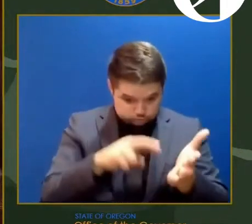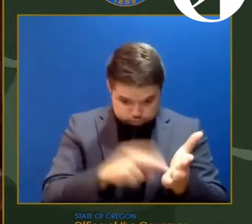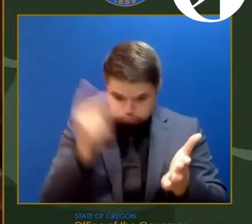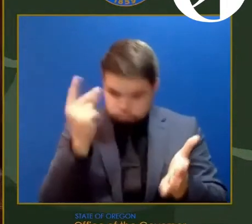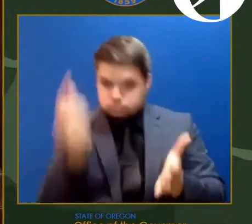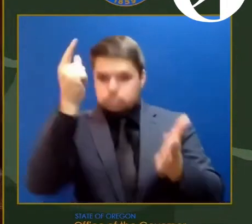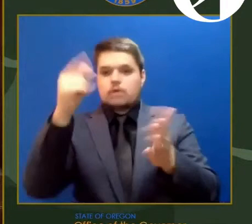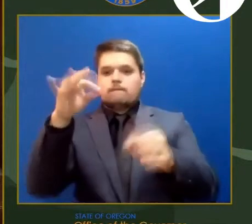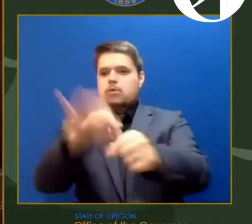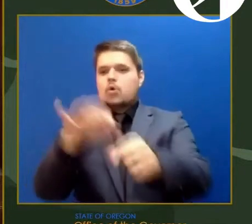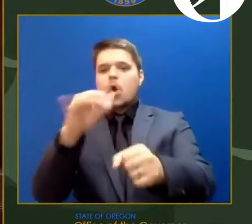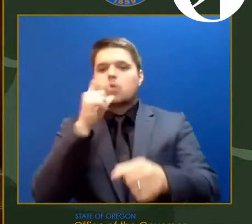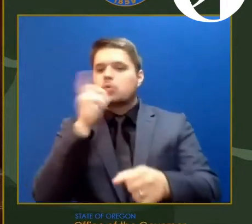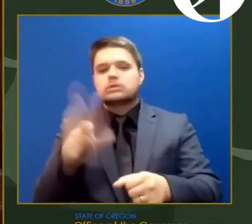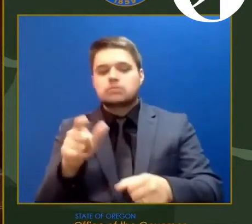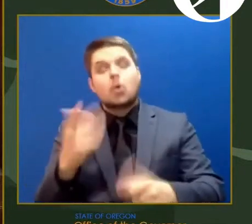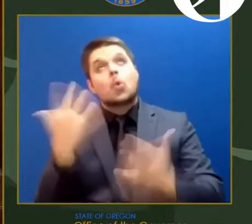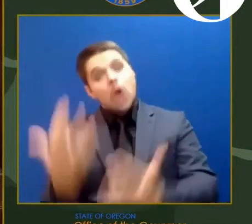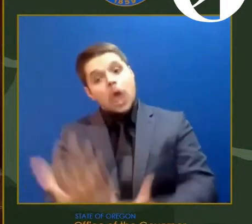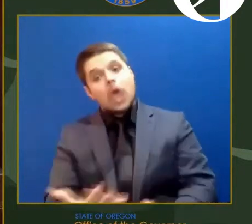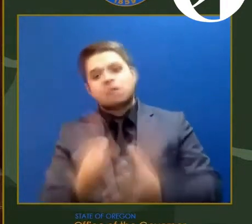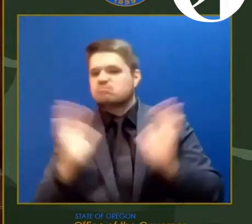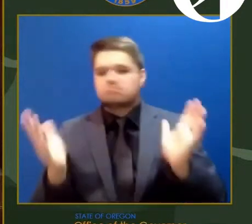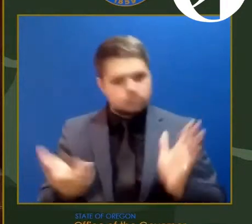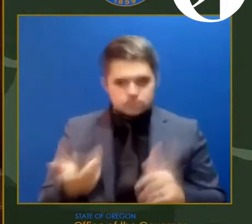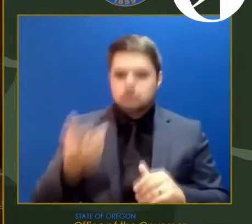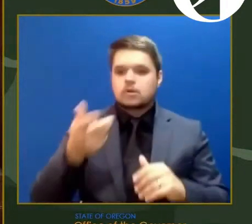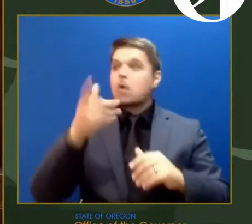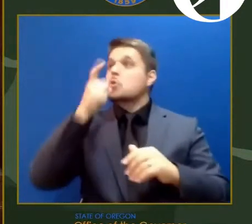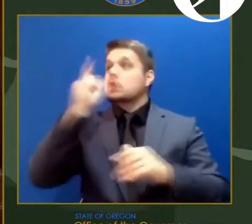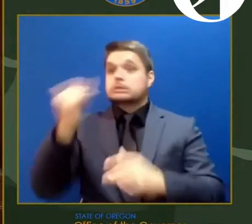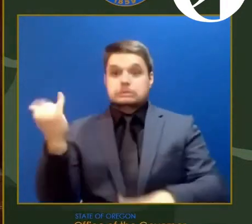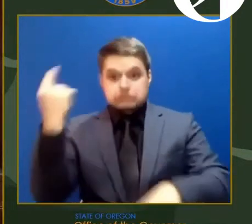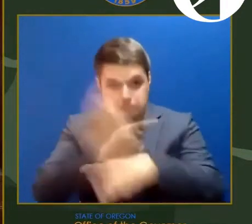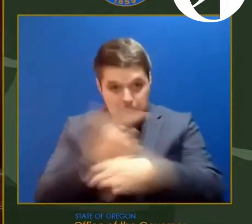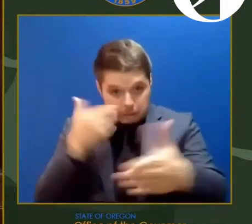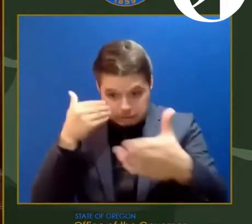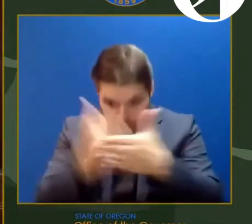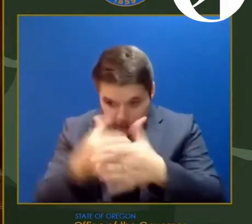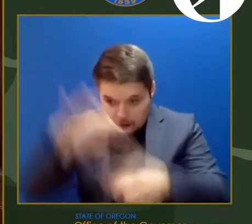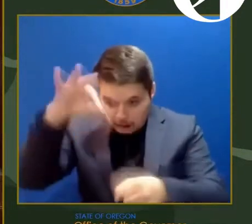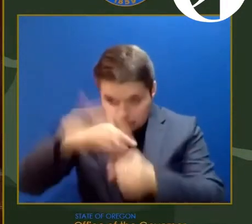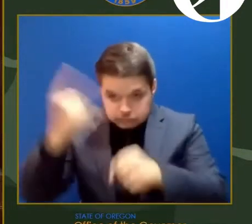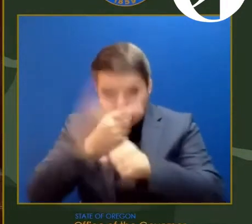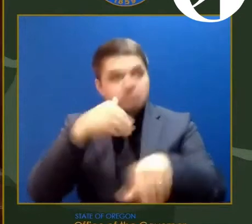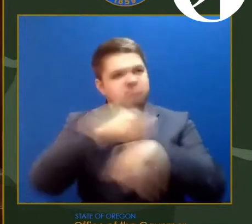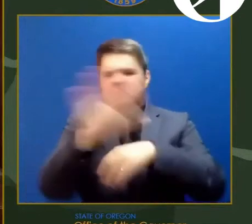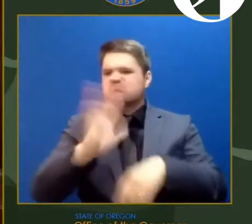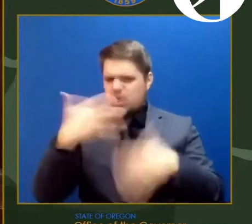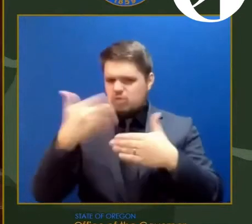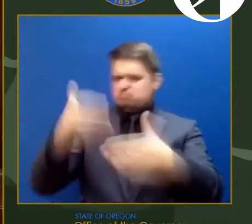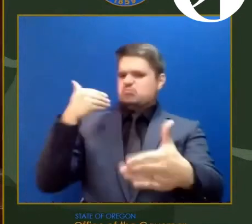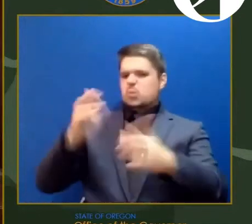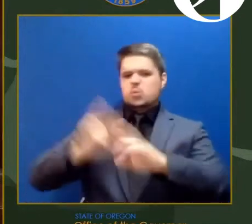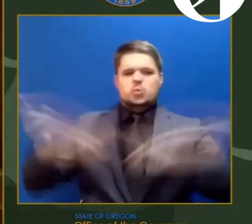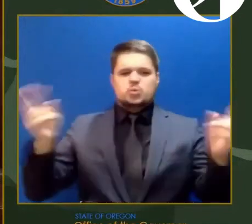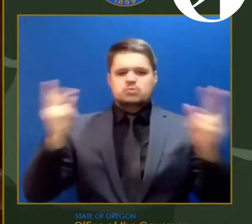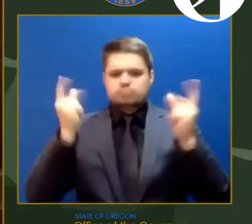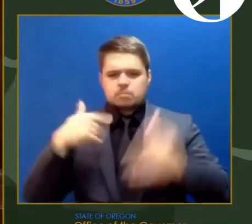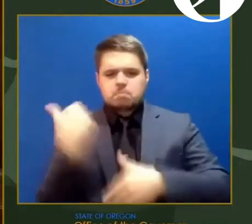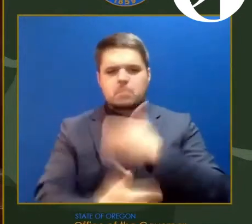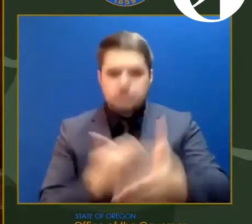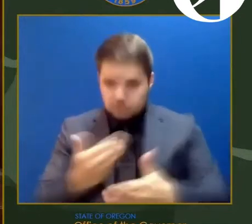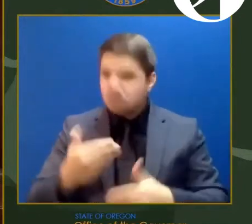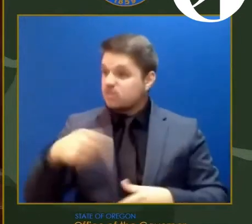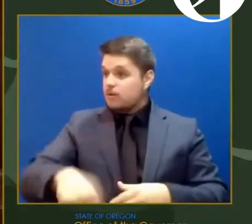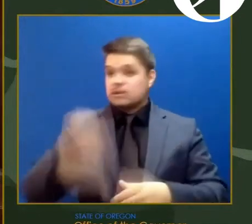a time when there has never been more scrutiny laid on the systems through which we vote, Oregon set the example